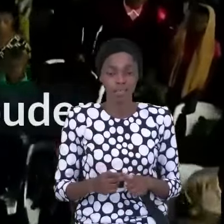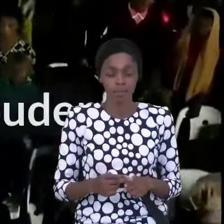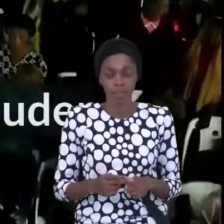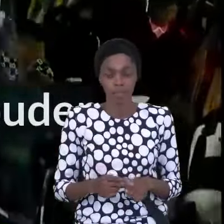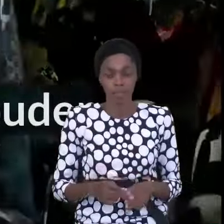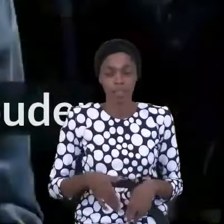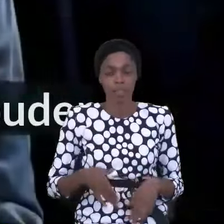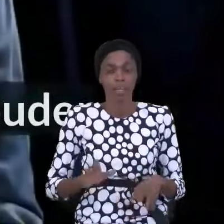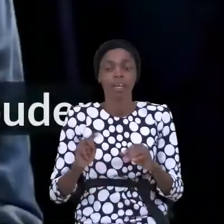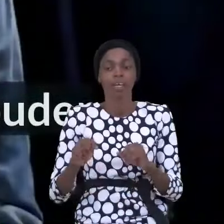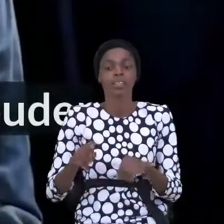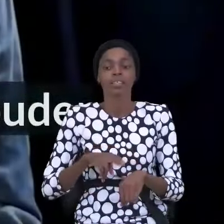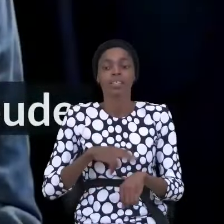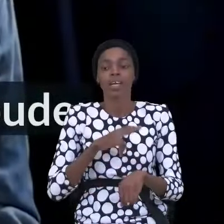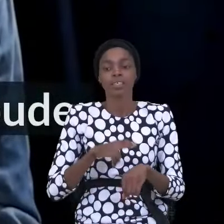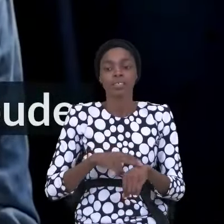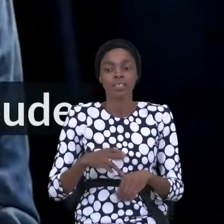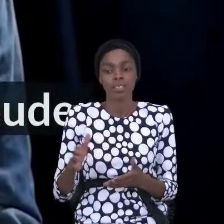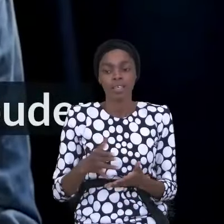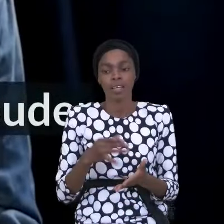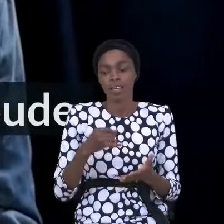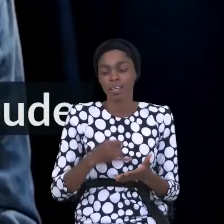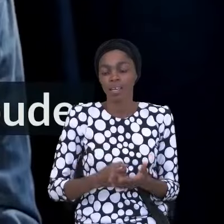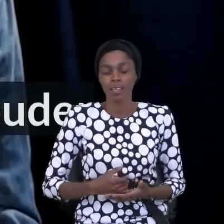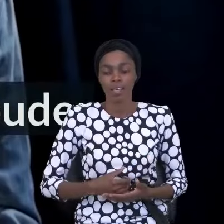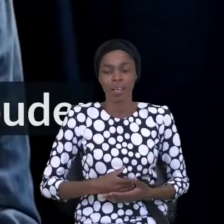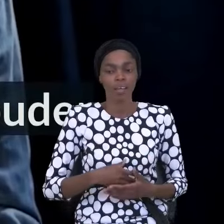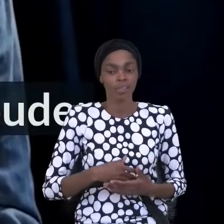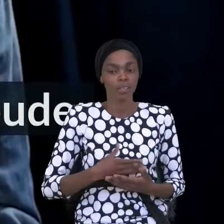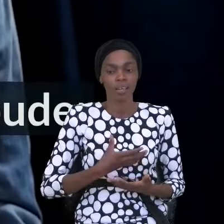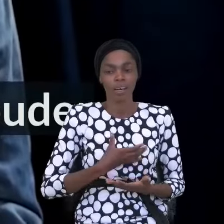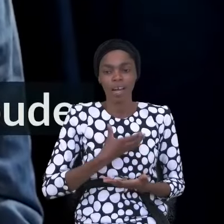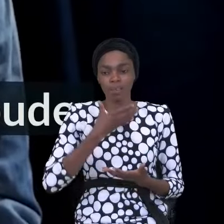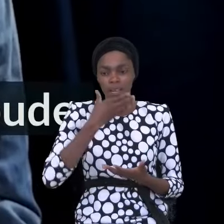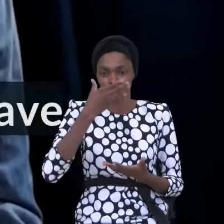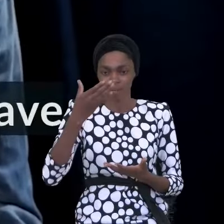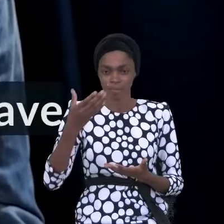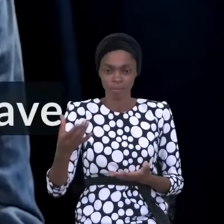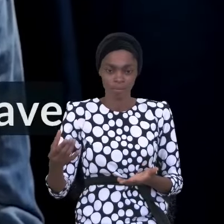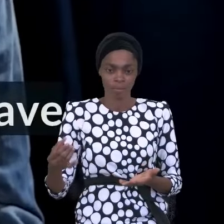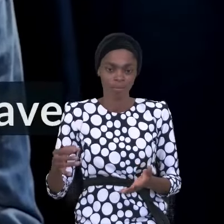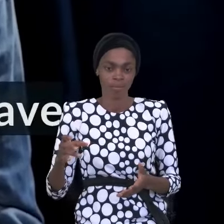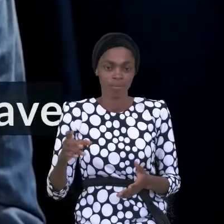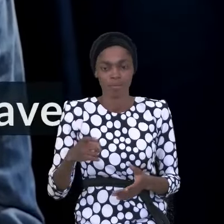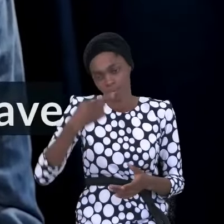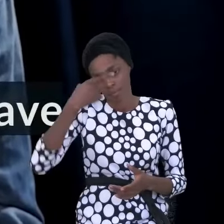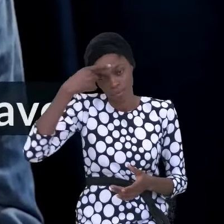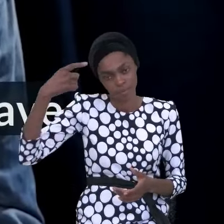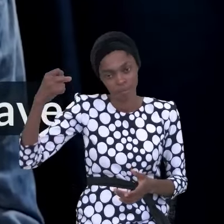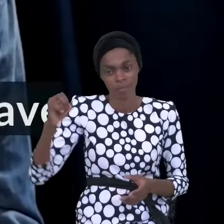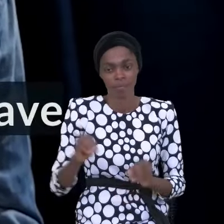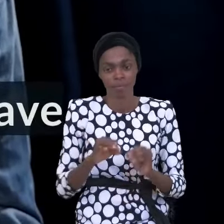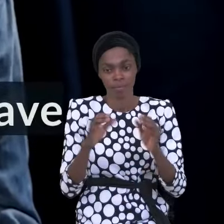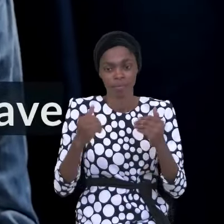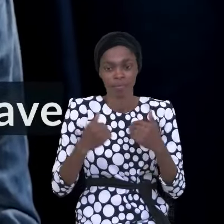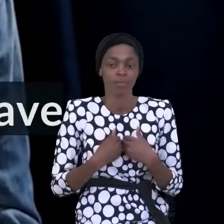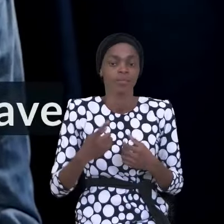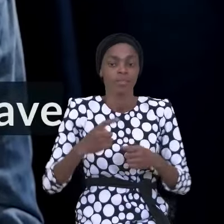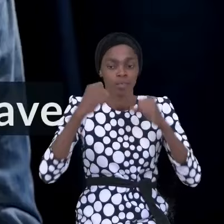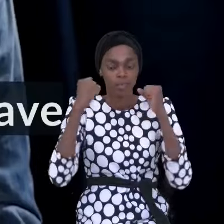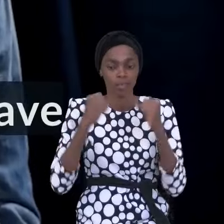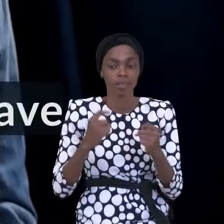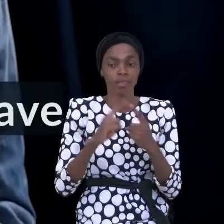name, let the nations sing it louder, 'cause nothing has the power